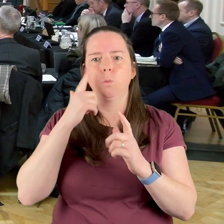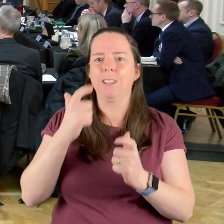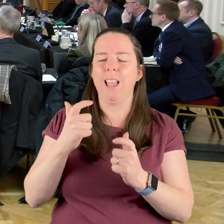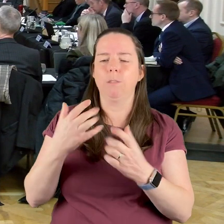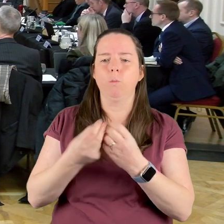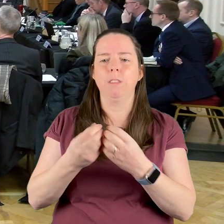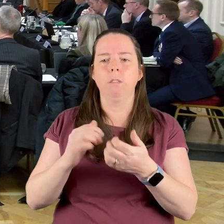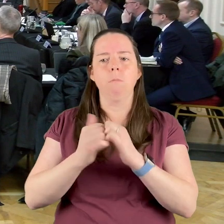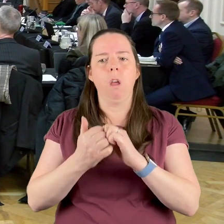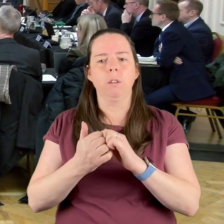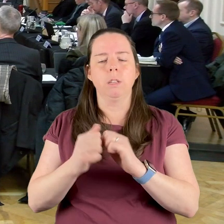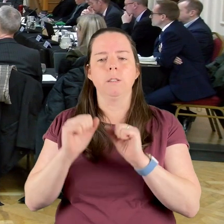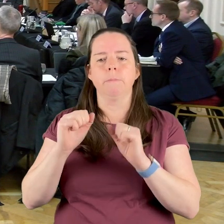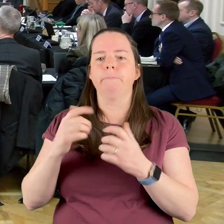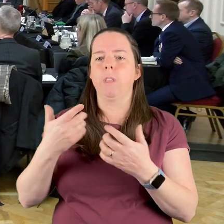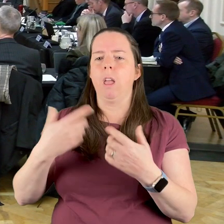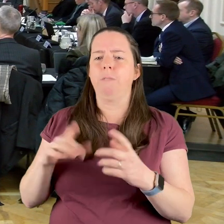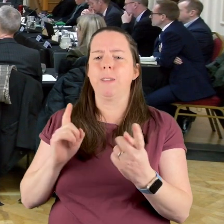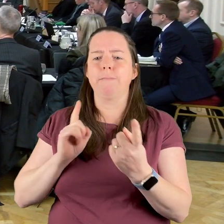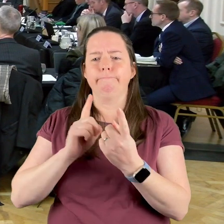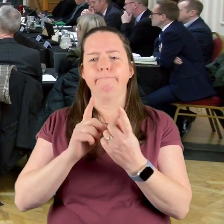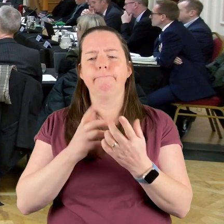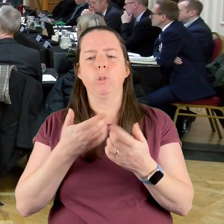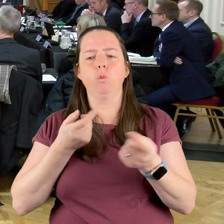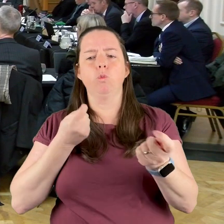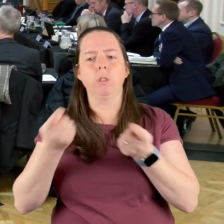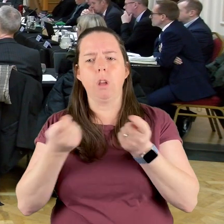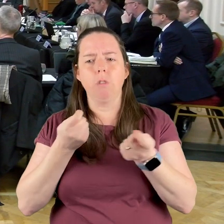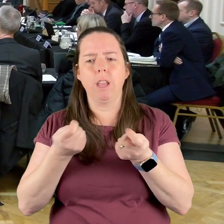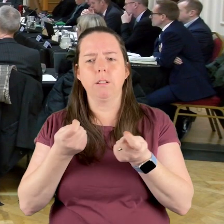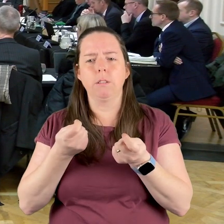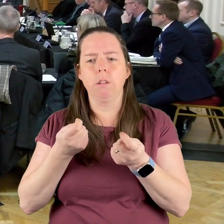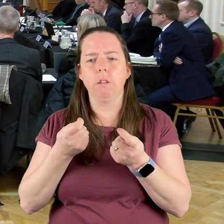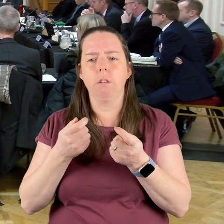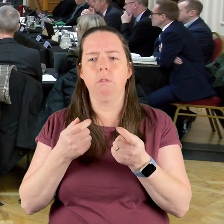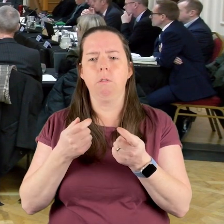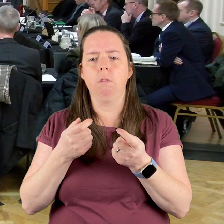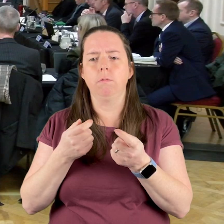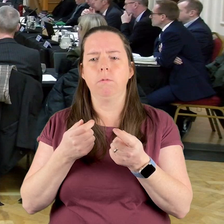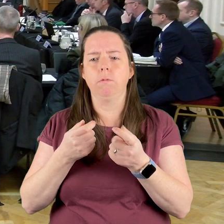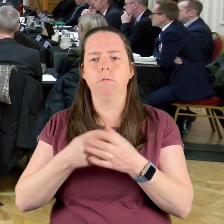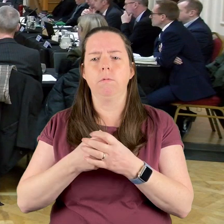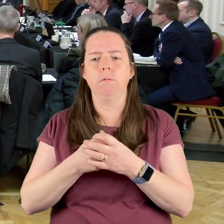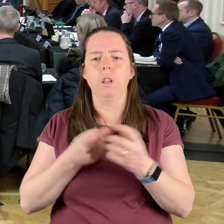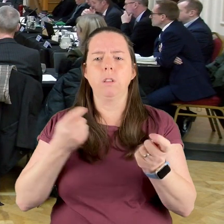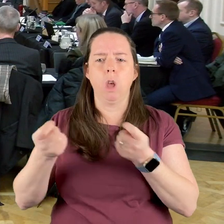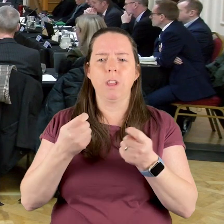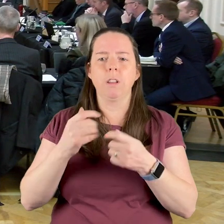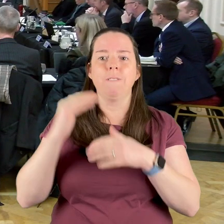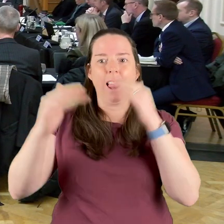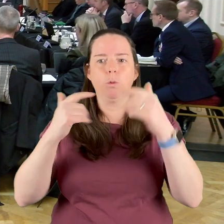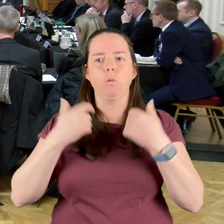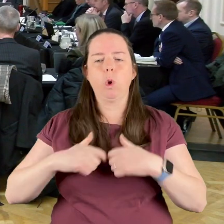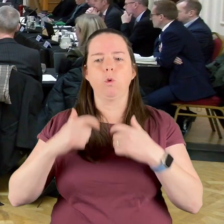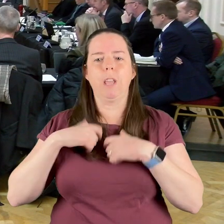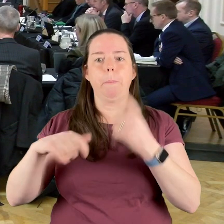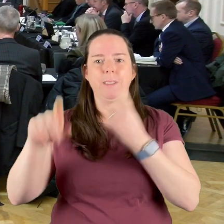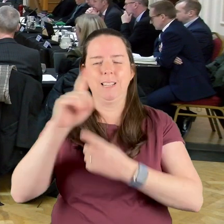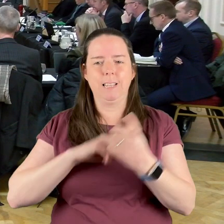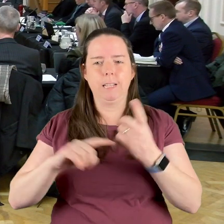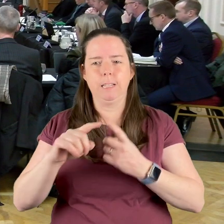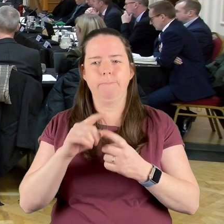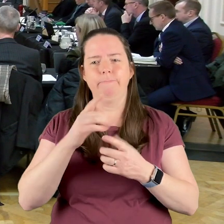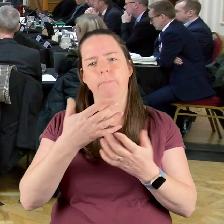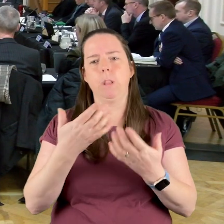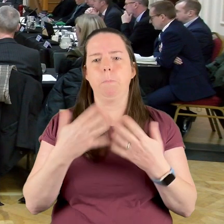In terms of working with partners, yes, really crucial. We can't do this without partners. And I've been to the